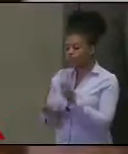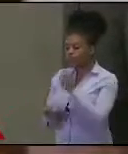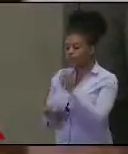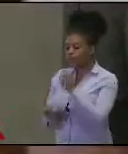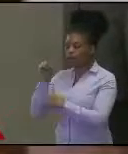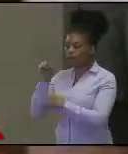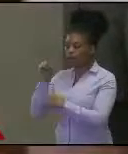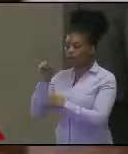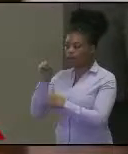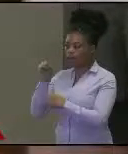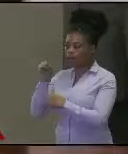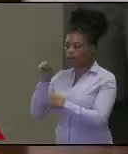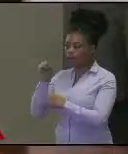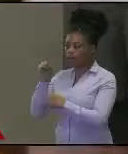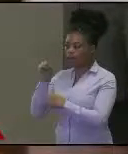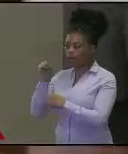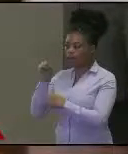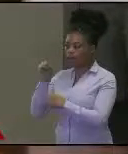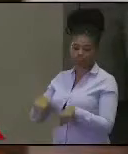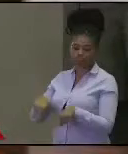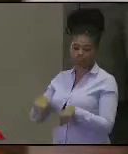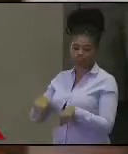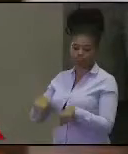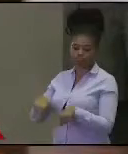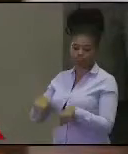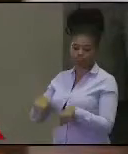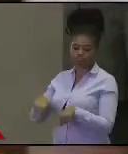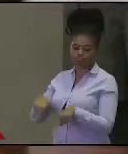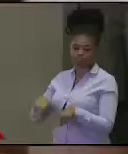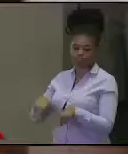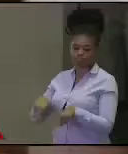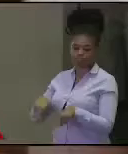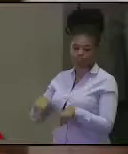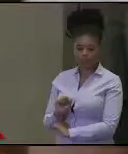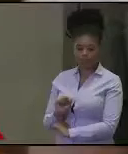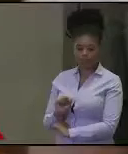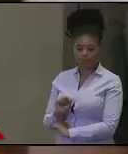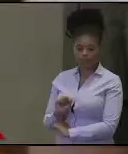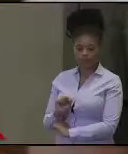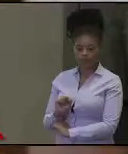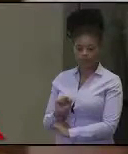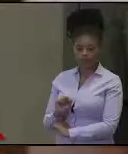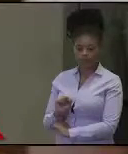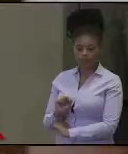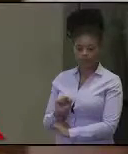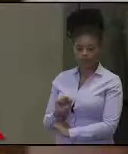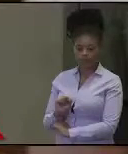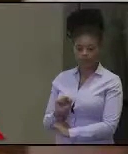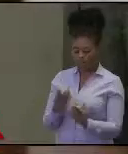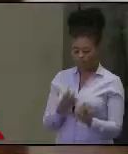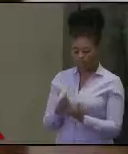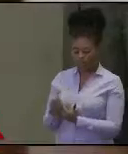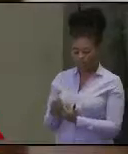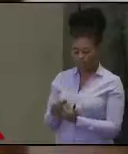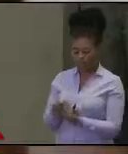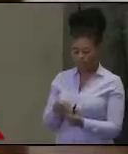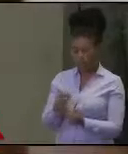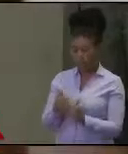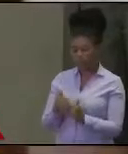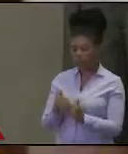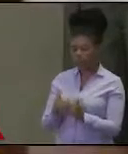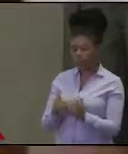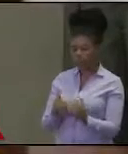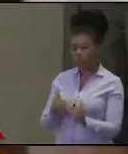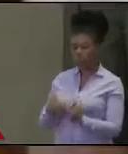umuntu awucanda inxiwa lakhe phaa. You see, so we can't continue with that sort of an arrangement at all. That's why our